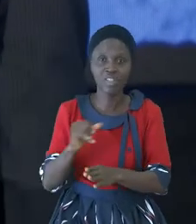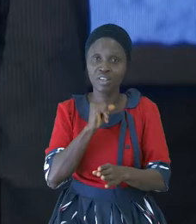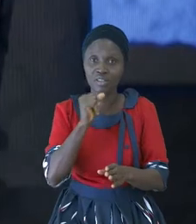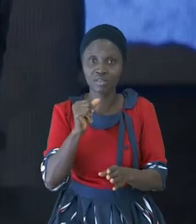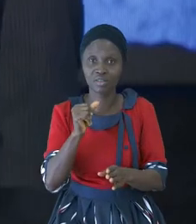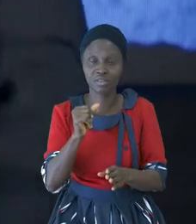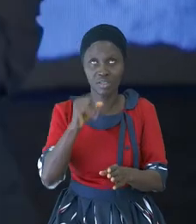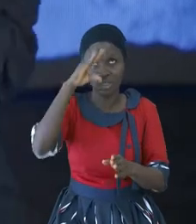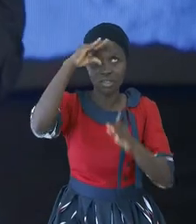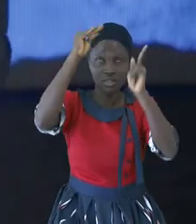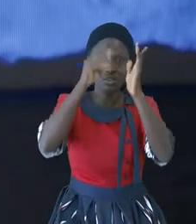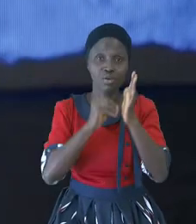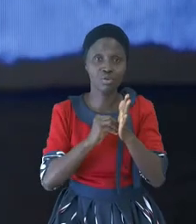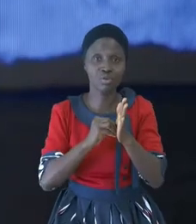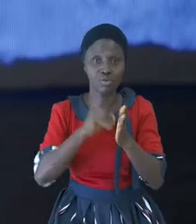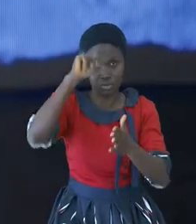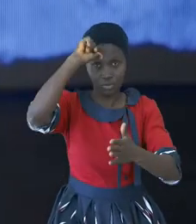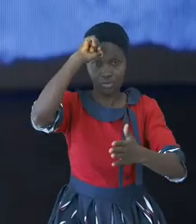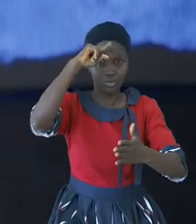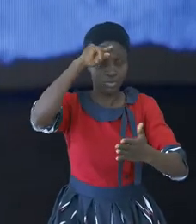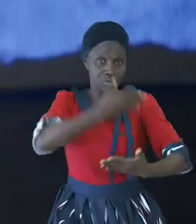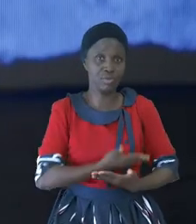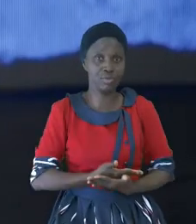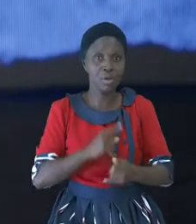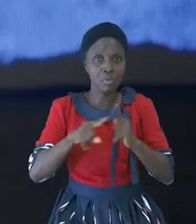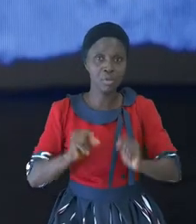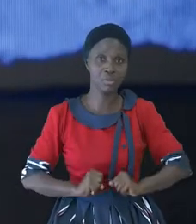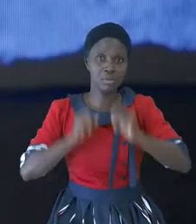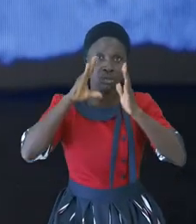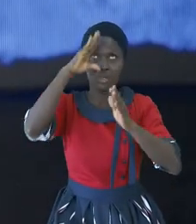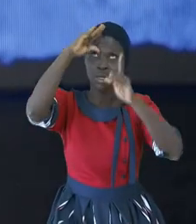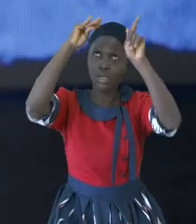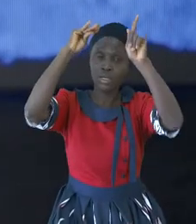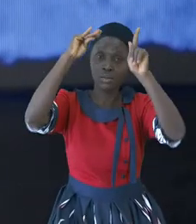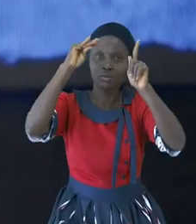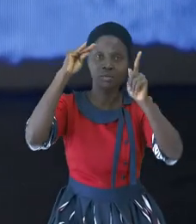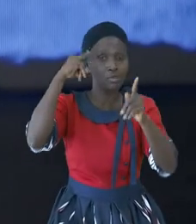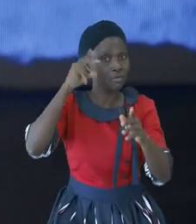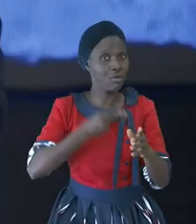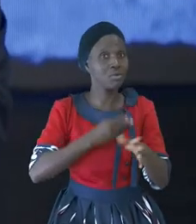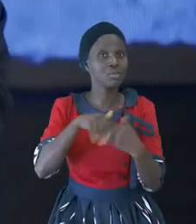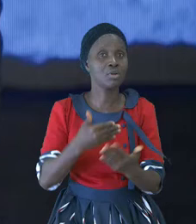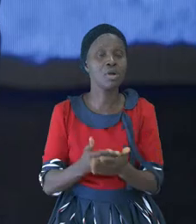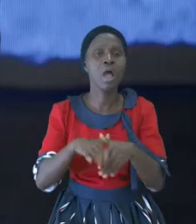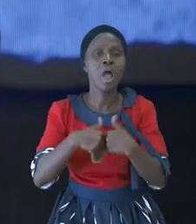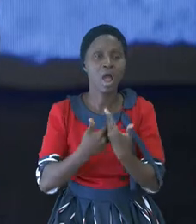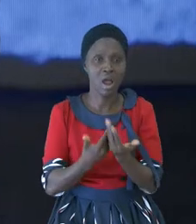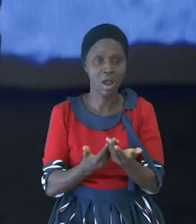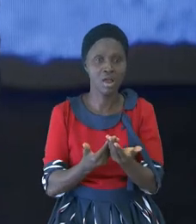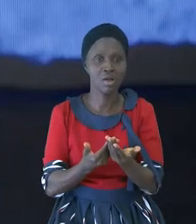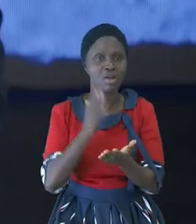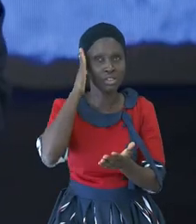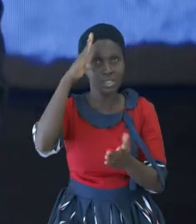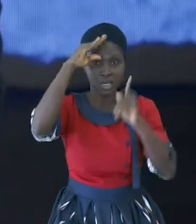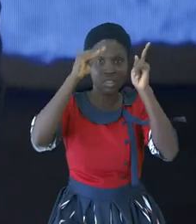up for us all, how shall he not with him? Is giving you Christ,